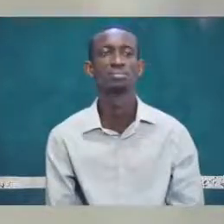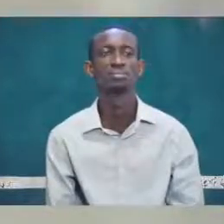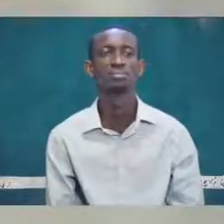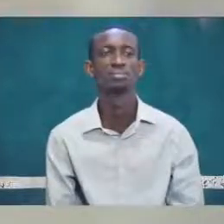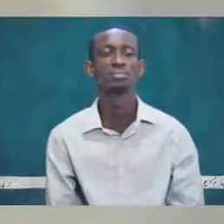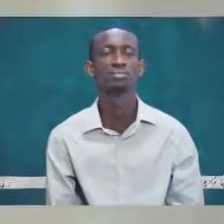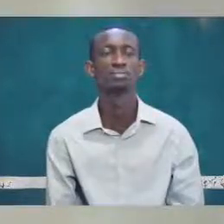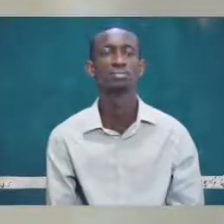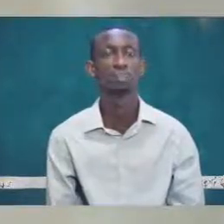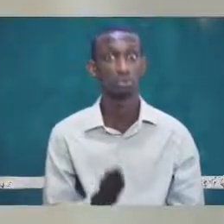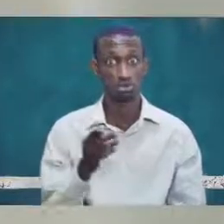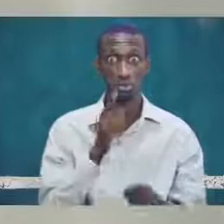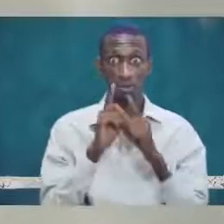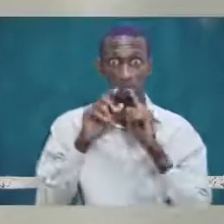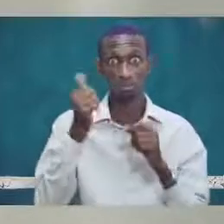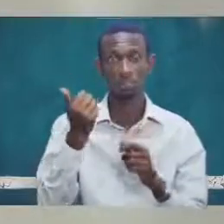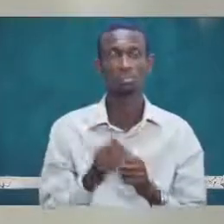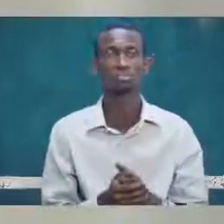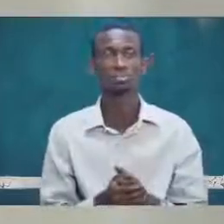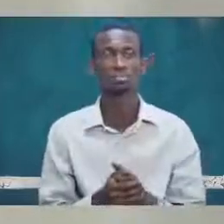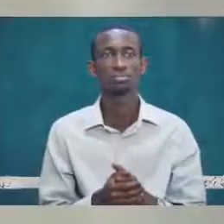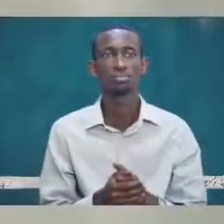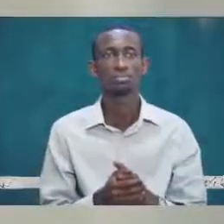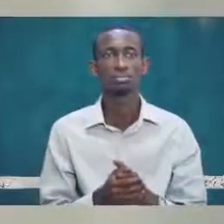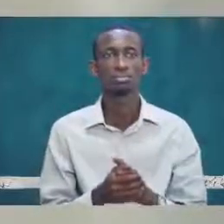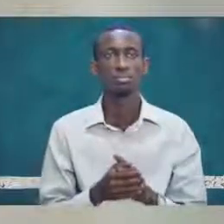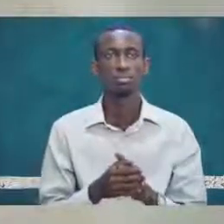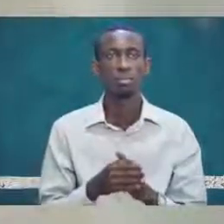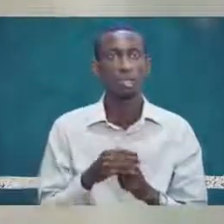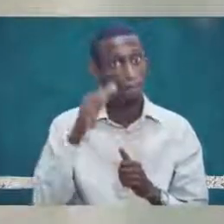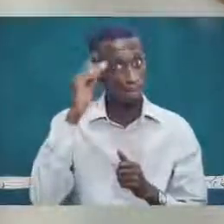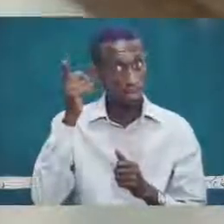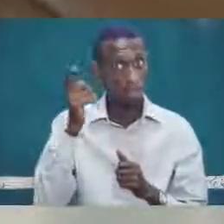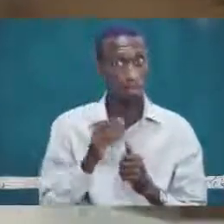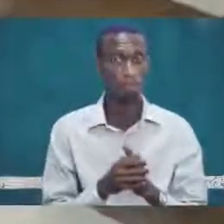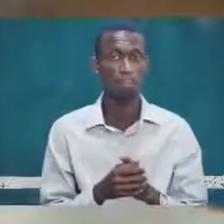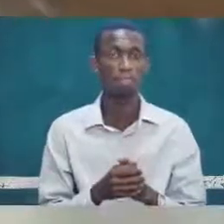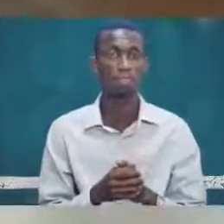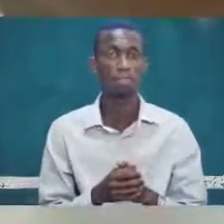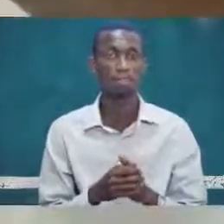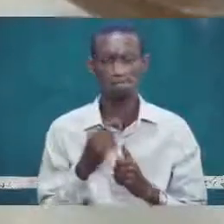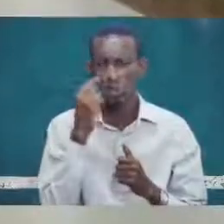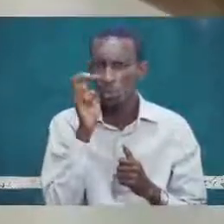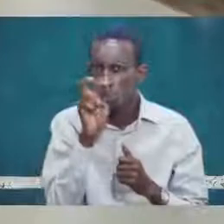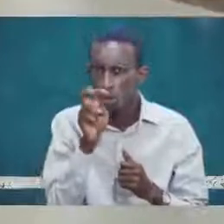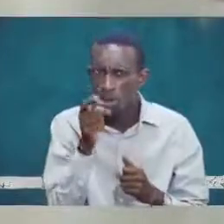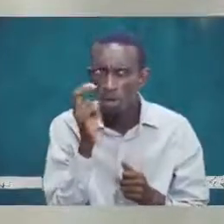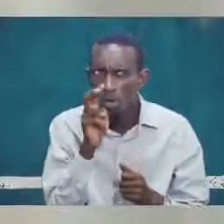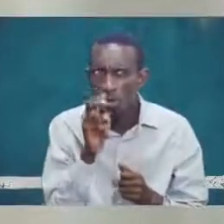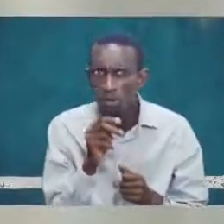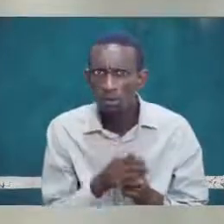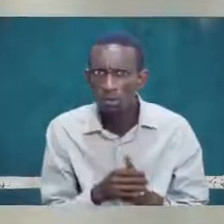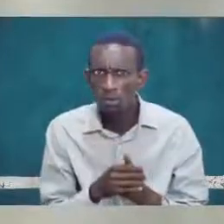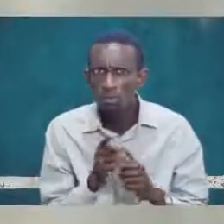pink color that is coming. So the pink color, when you look at it very closely, the pink color